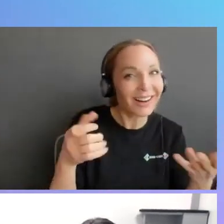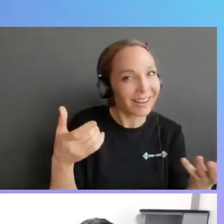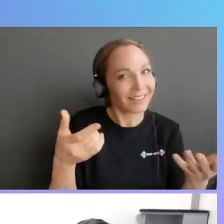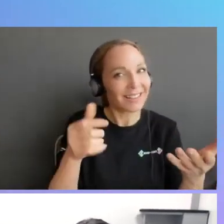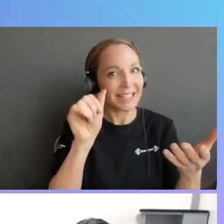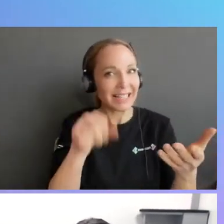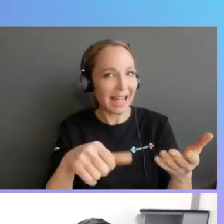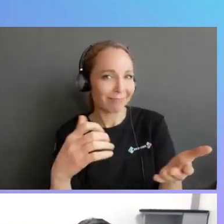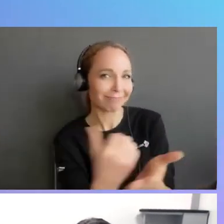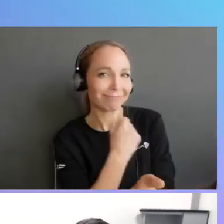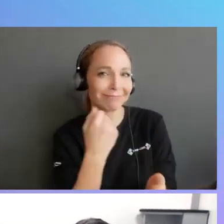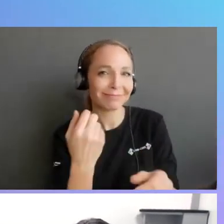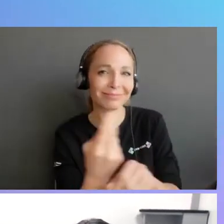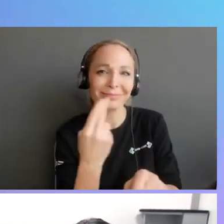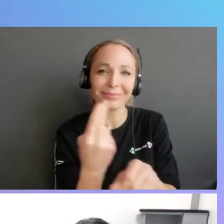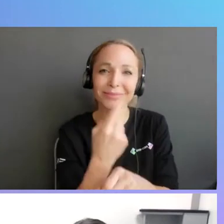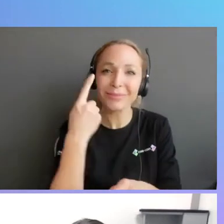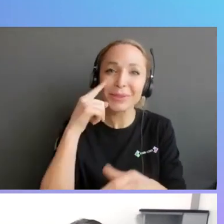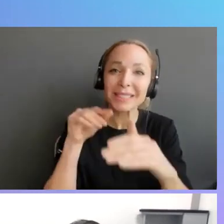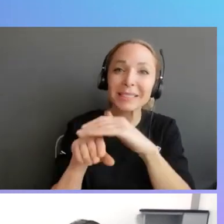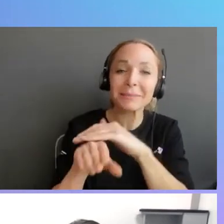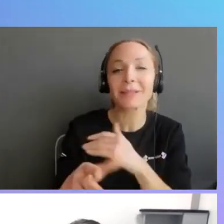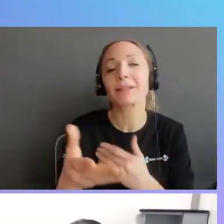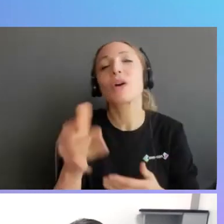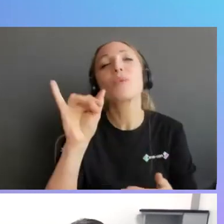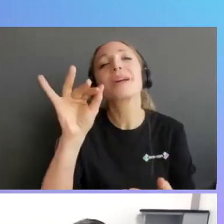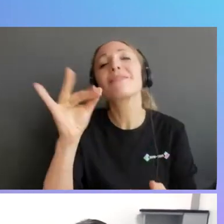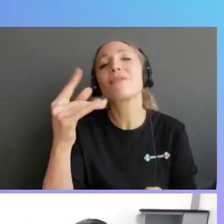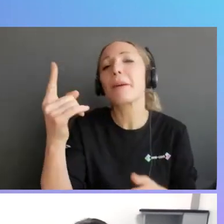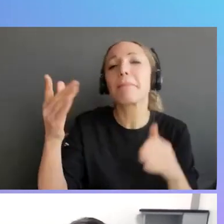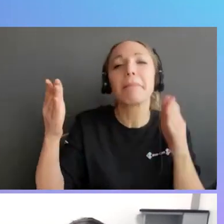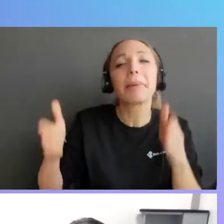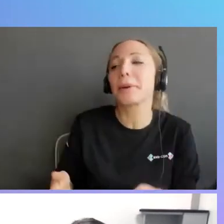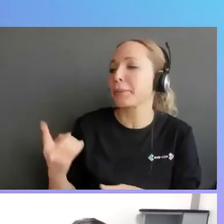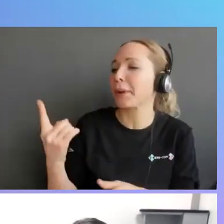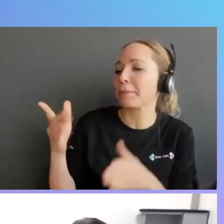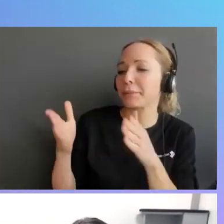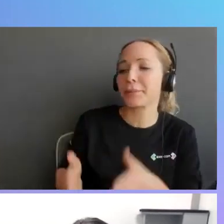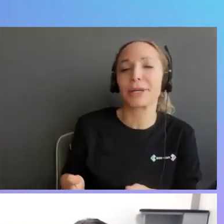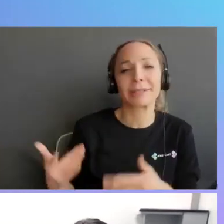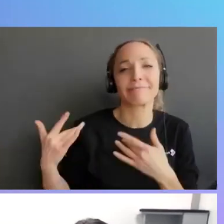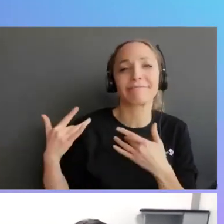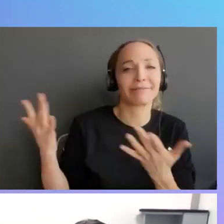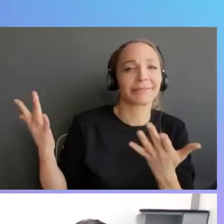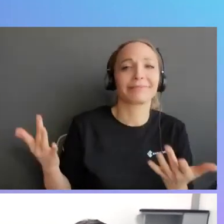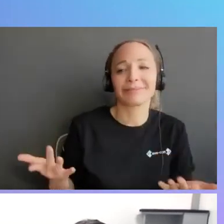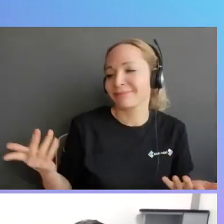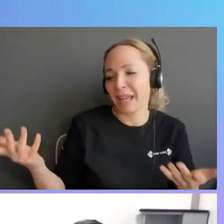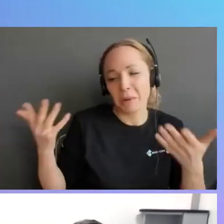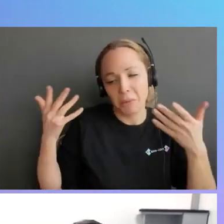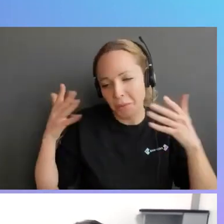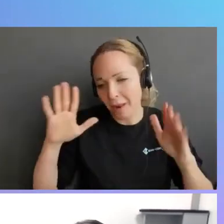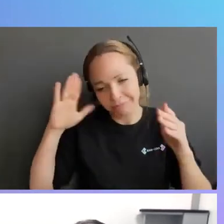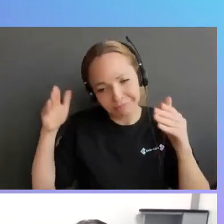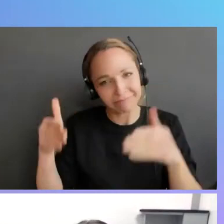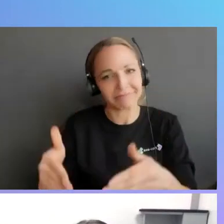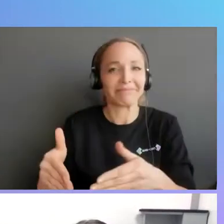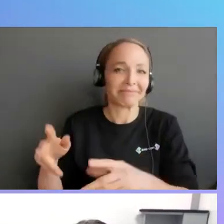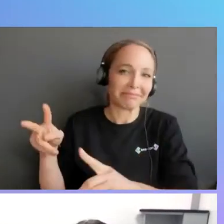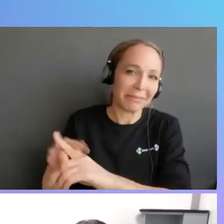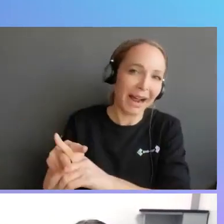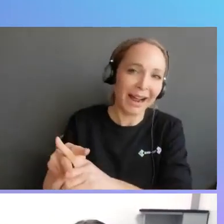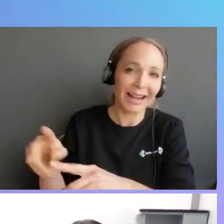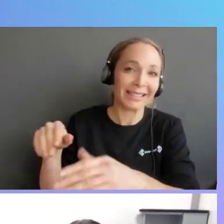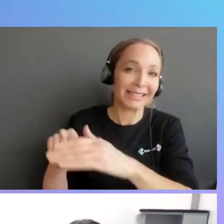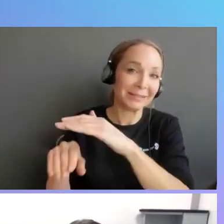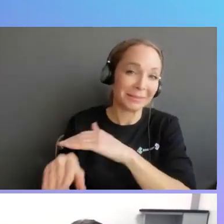So what happens when somebody doesn't do it? What happens when one role decides they're not going to practice accessibility? It adds